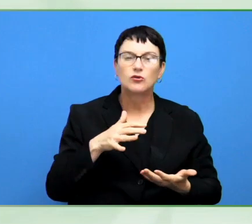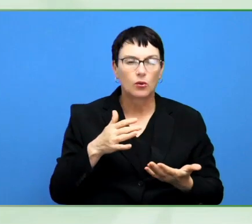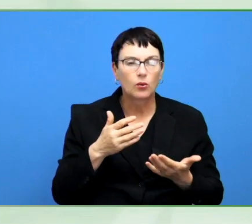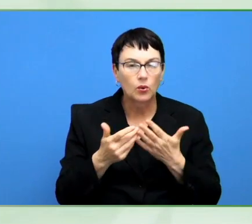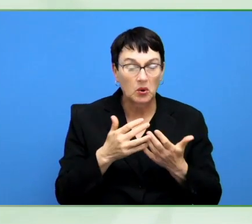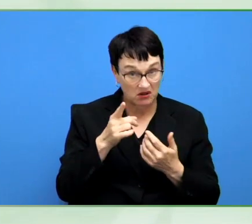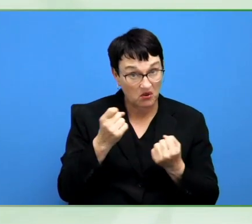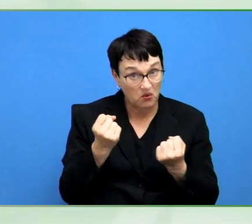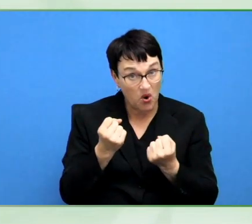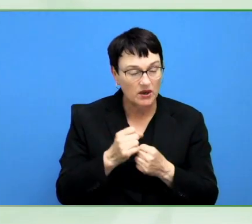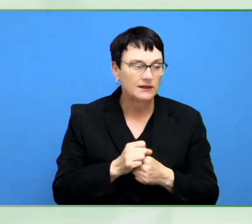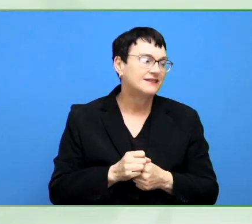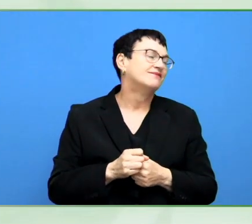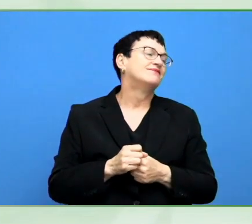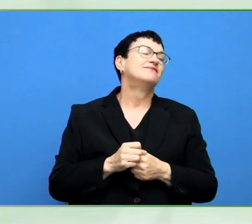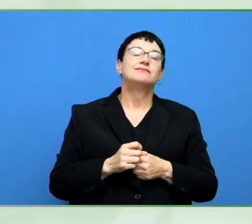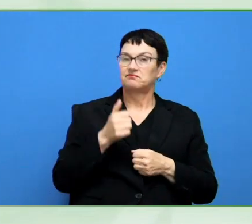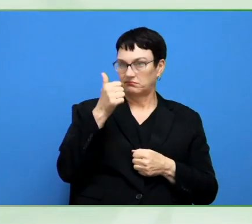the first question,